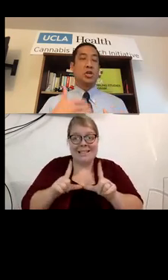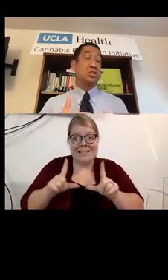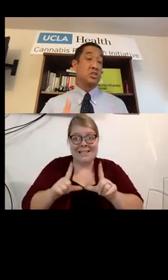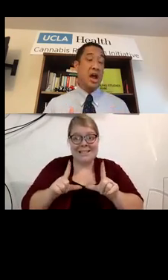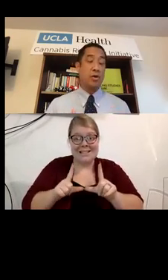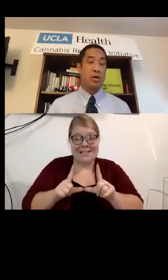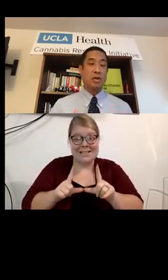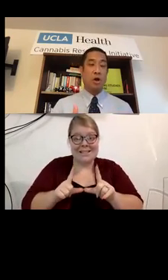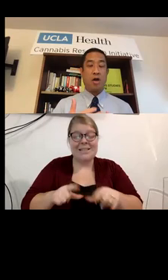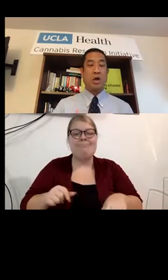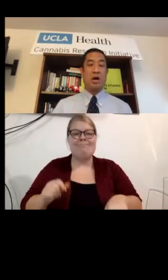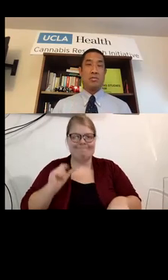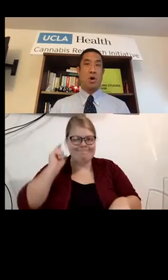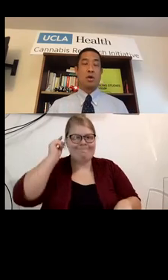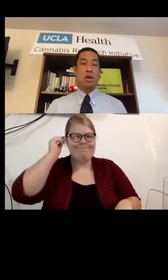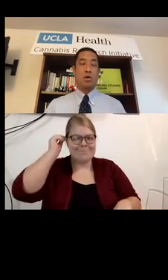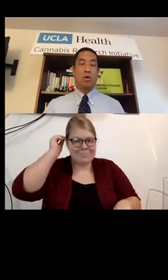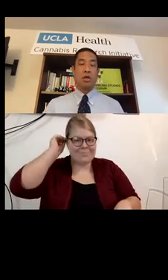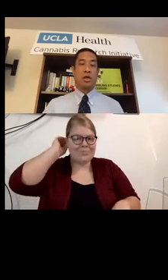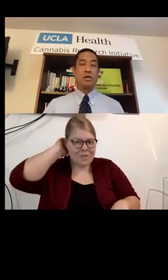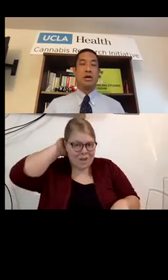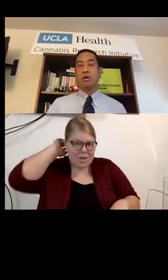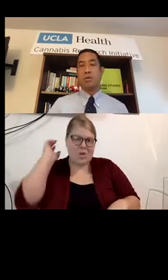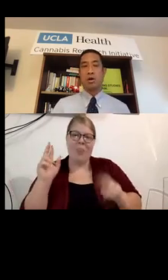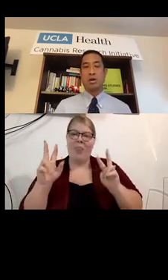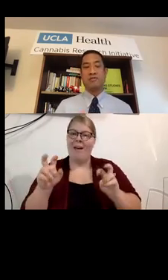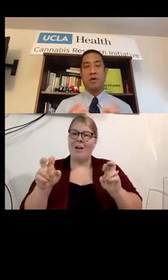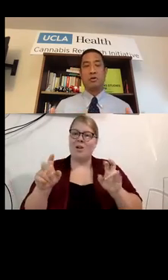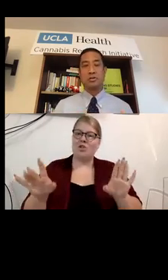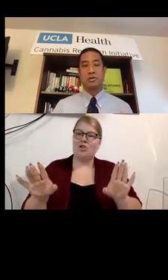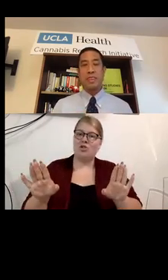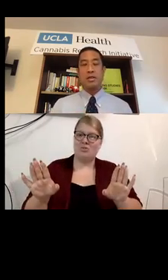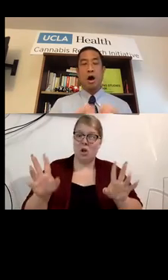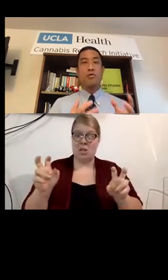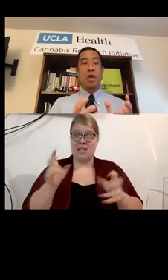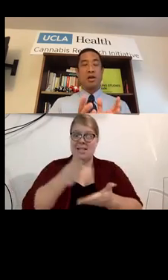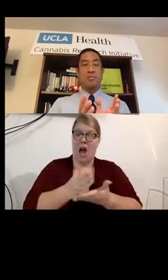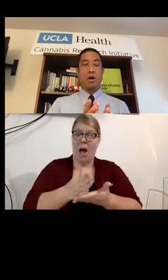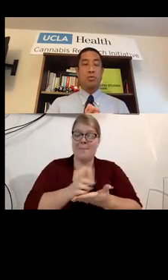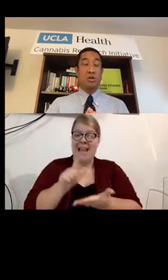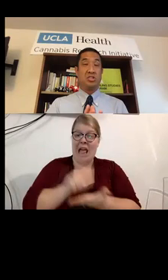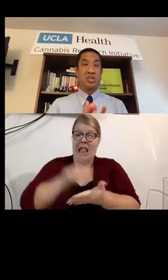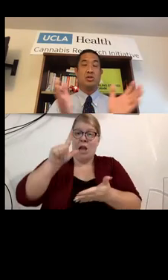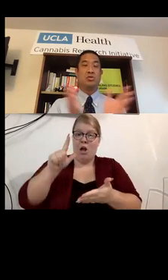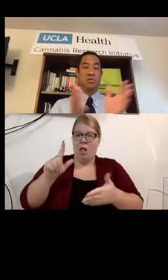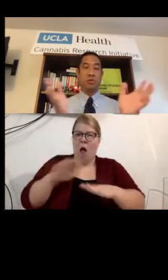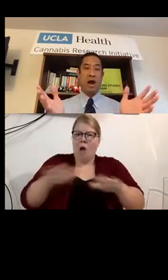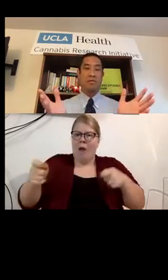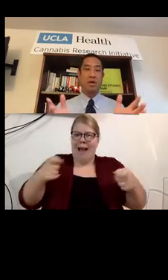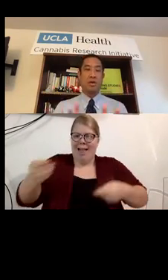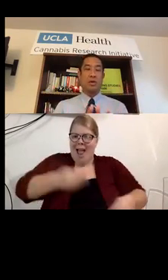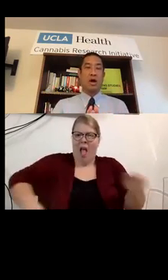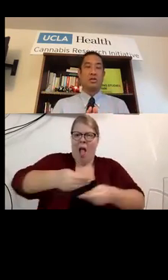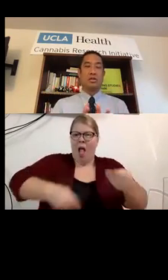this shuts down the unregulated market or the illegal market is false. The unregulated market will continue to